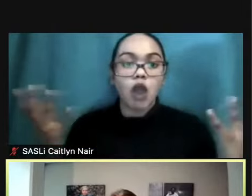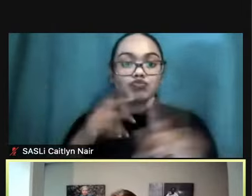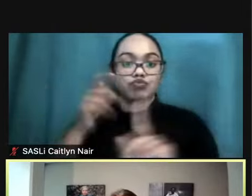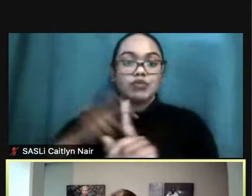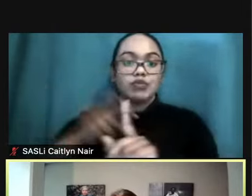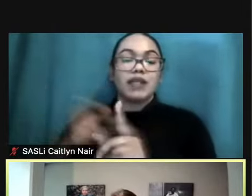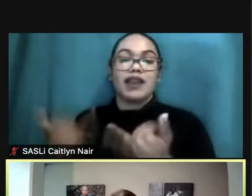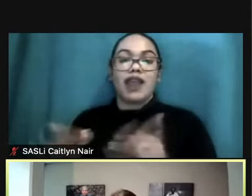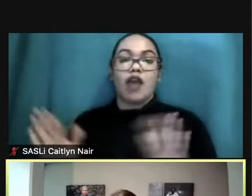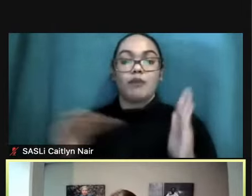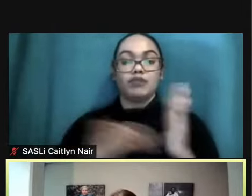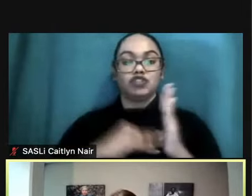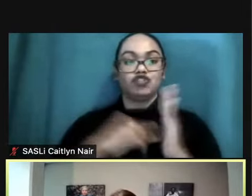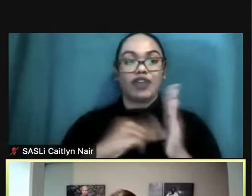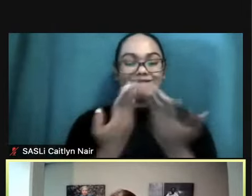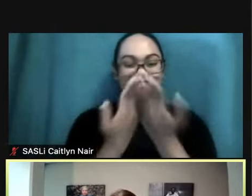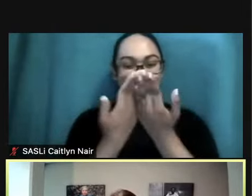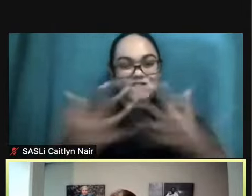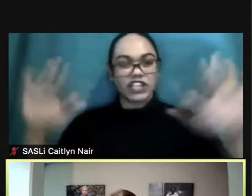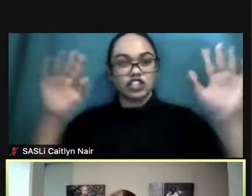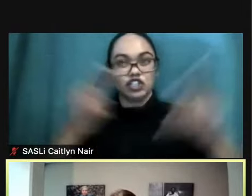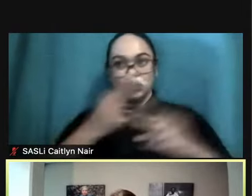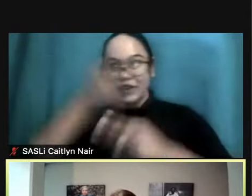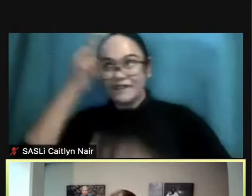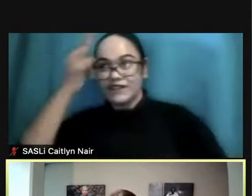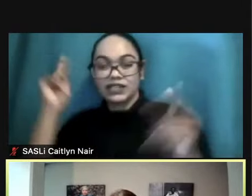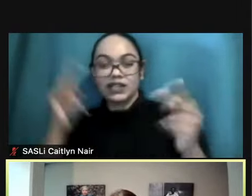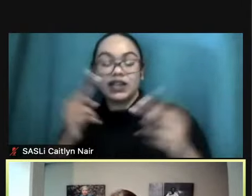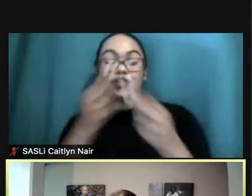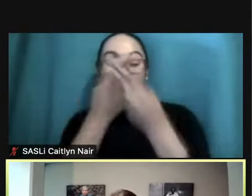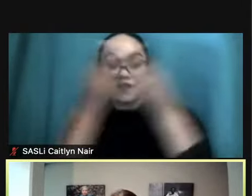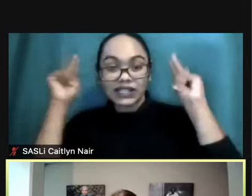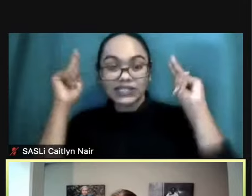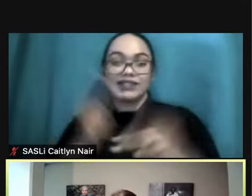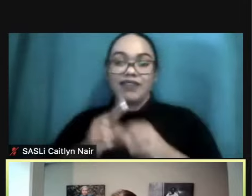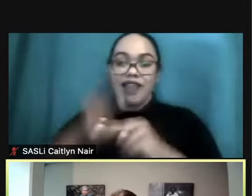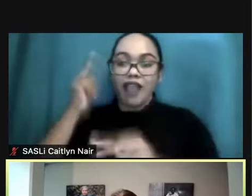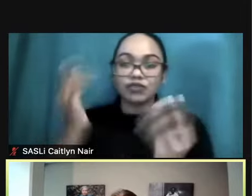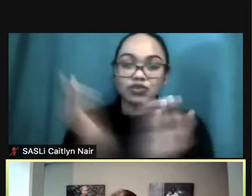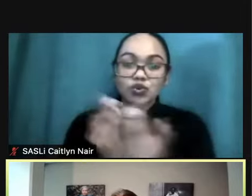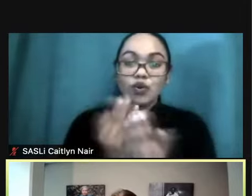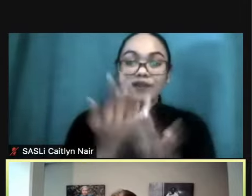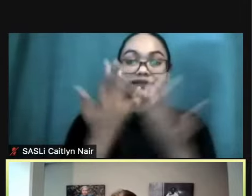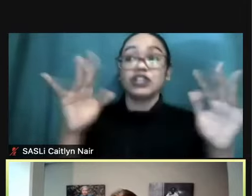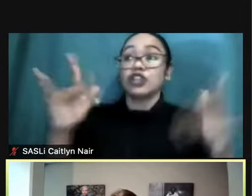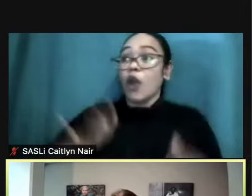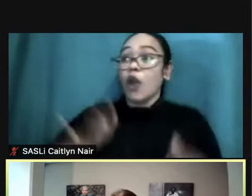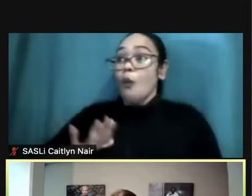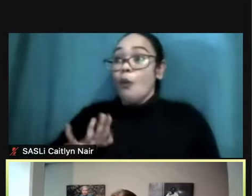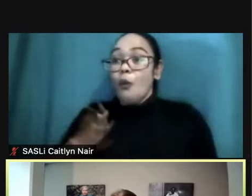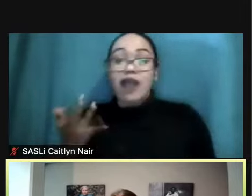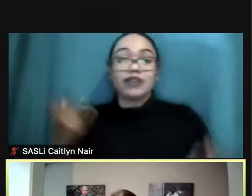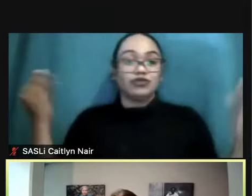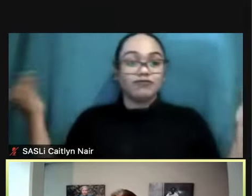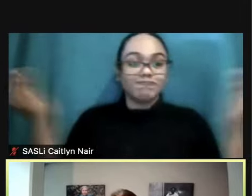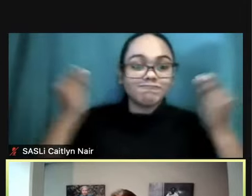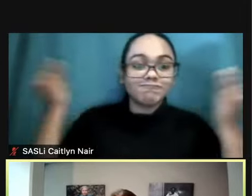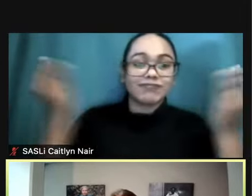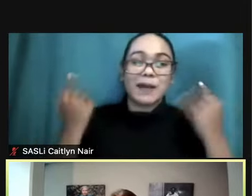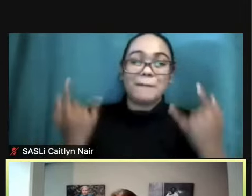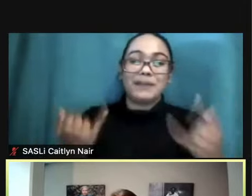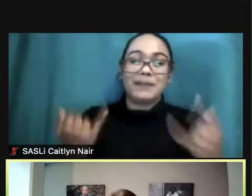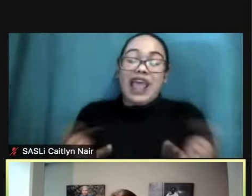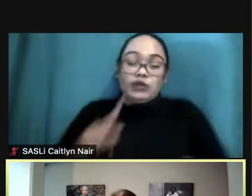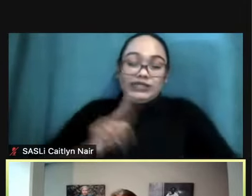high school, university, and they want to go to holiday season, but that is the real time to try to stop